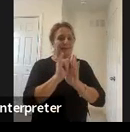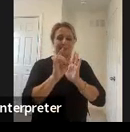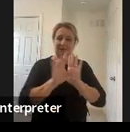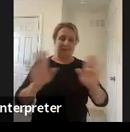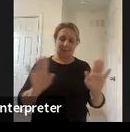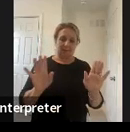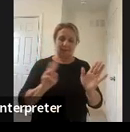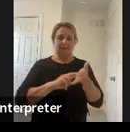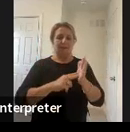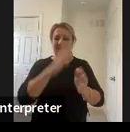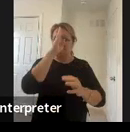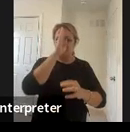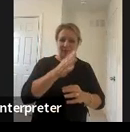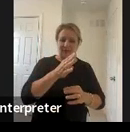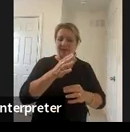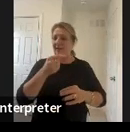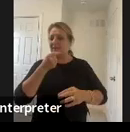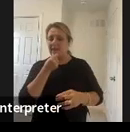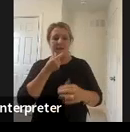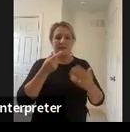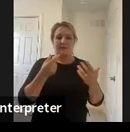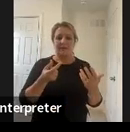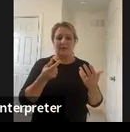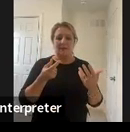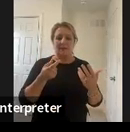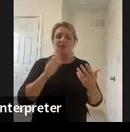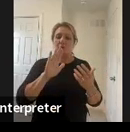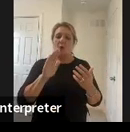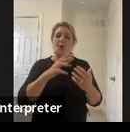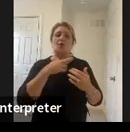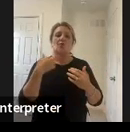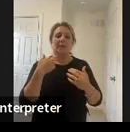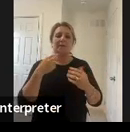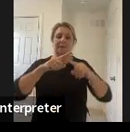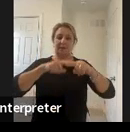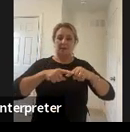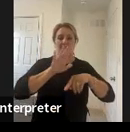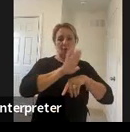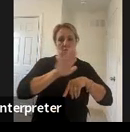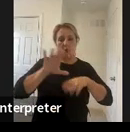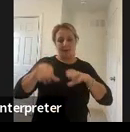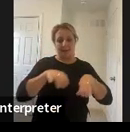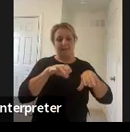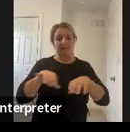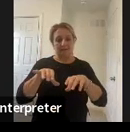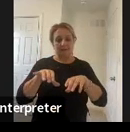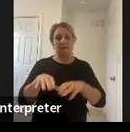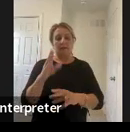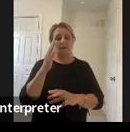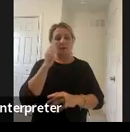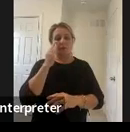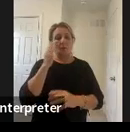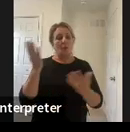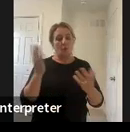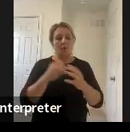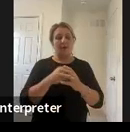doesn't matter if you're straight or you're gay, your level of risk is based on your activities. What we know is that